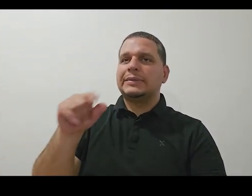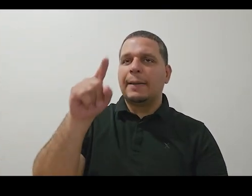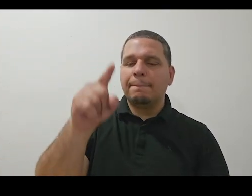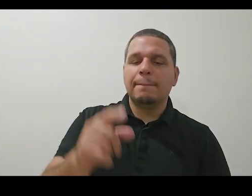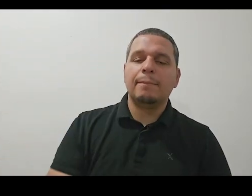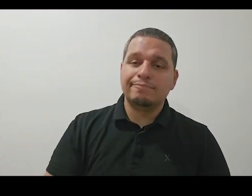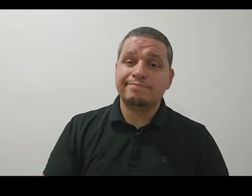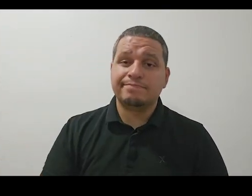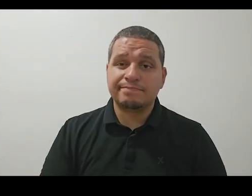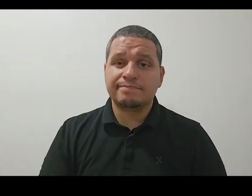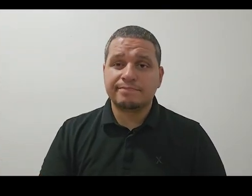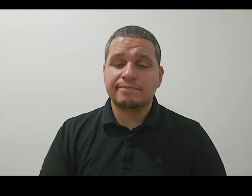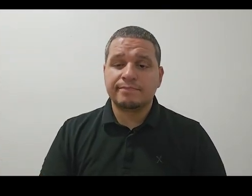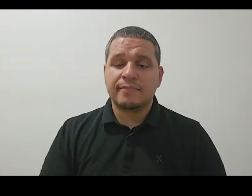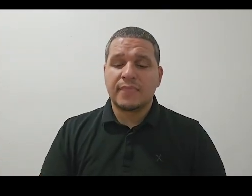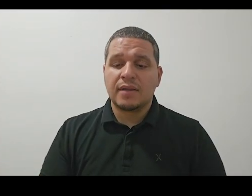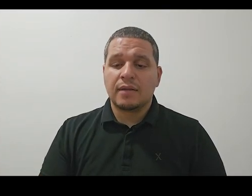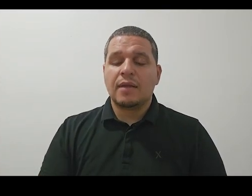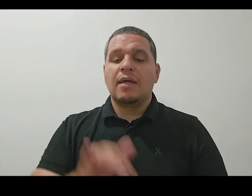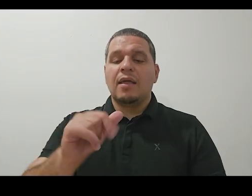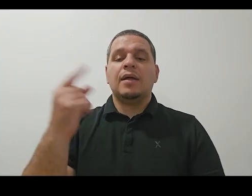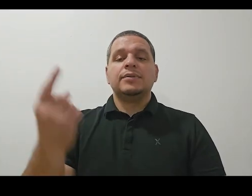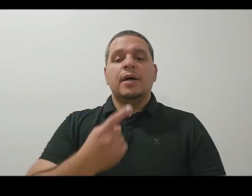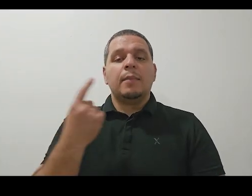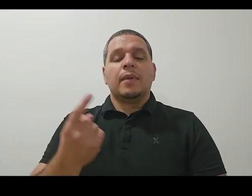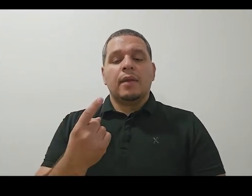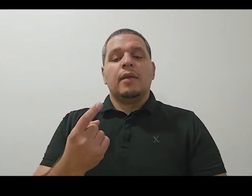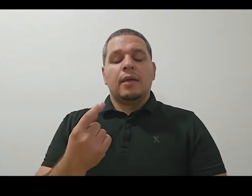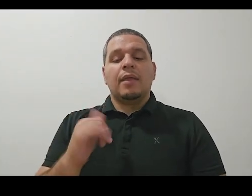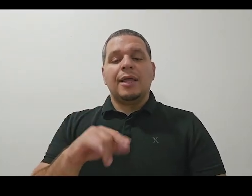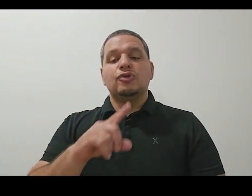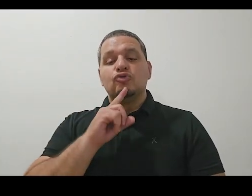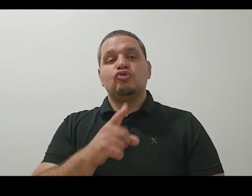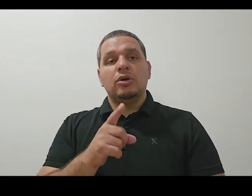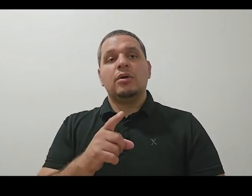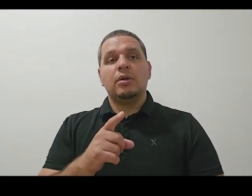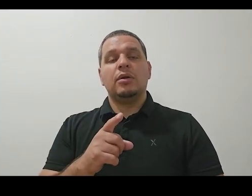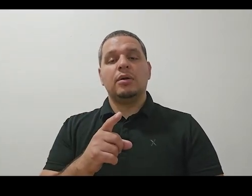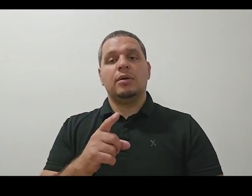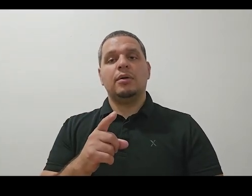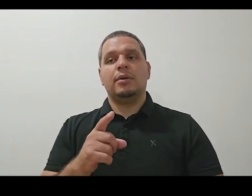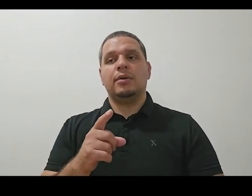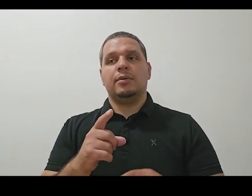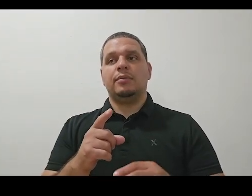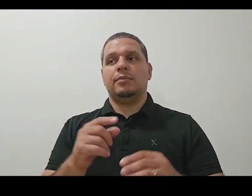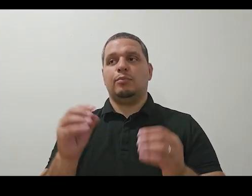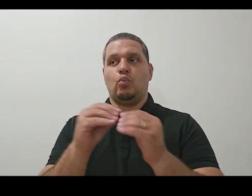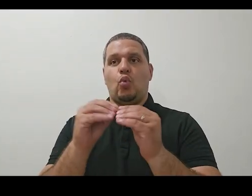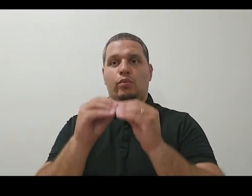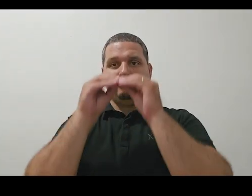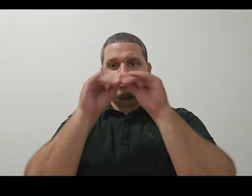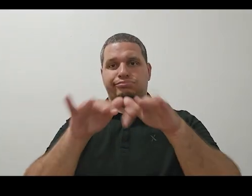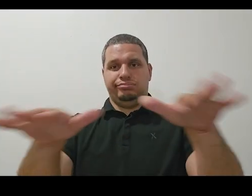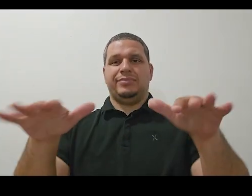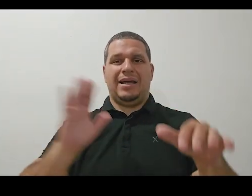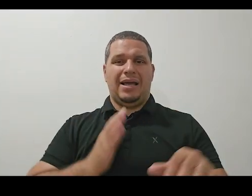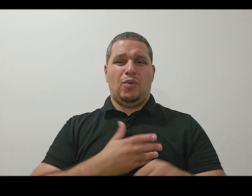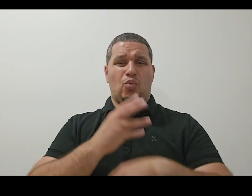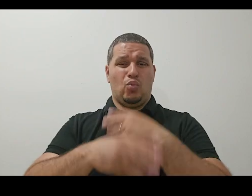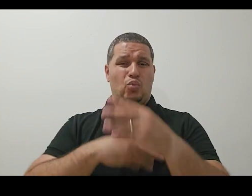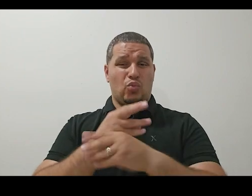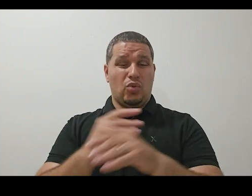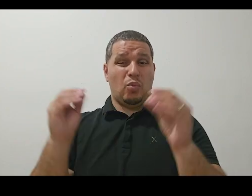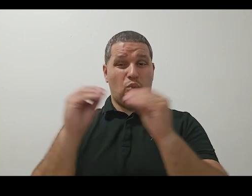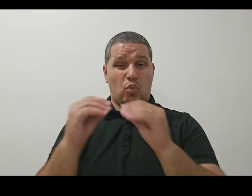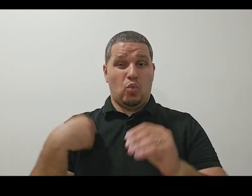my friend, so it's something that is really prevalent in our society. And the more